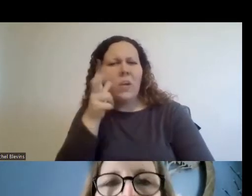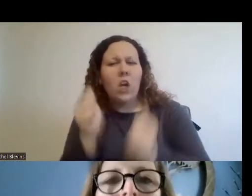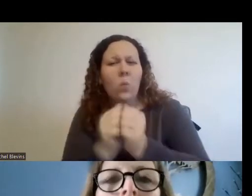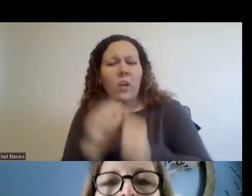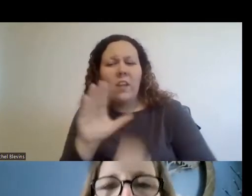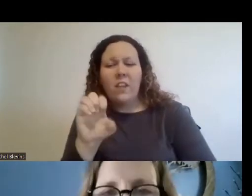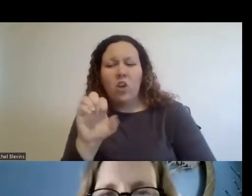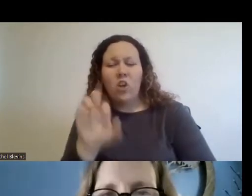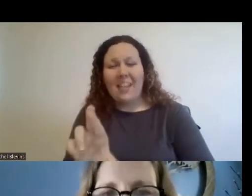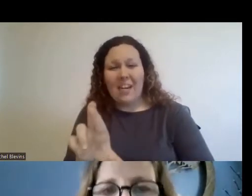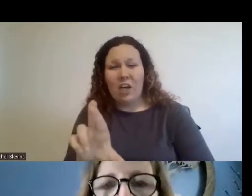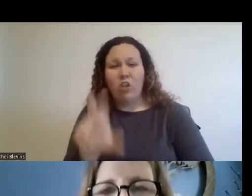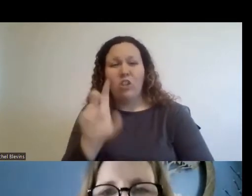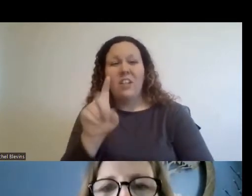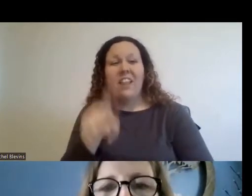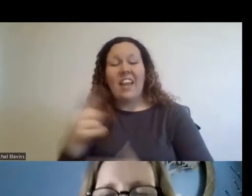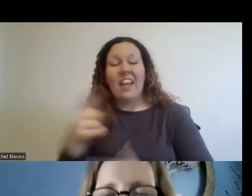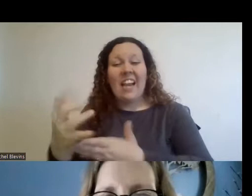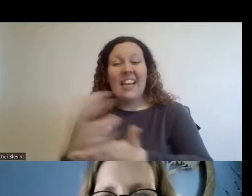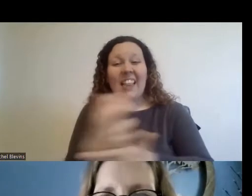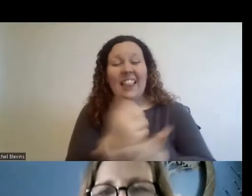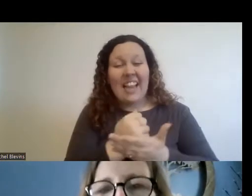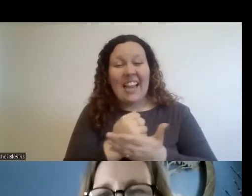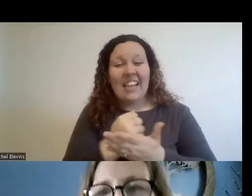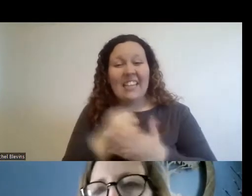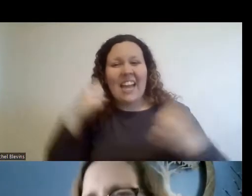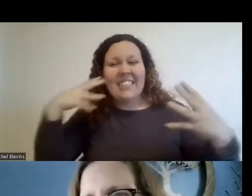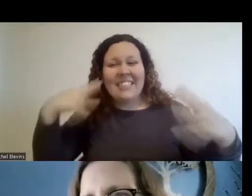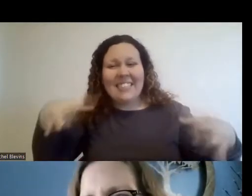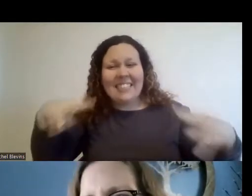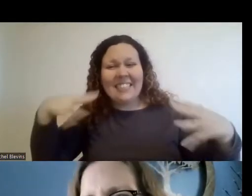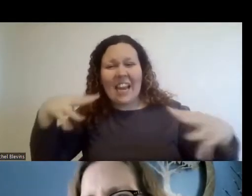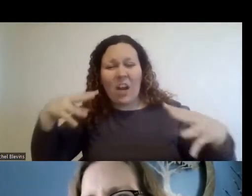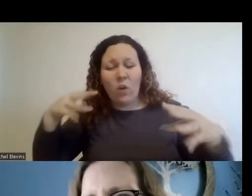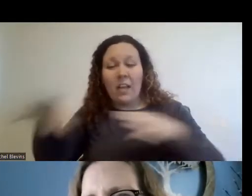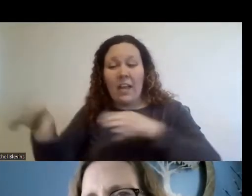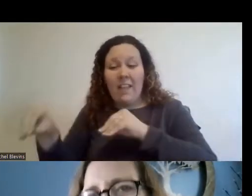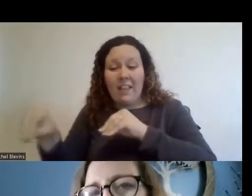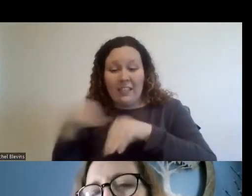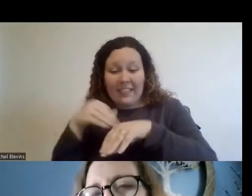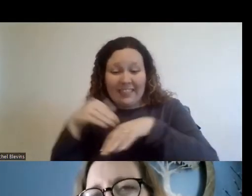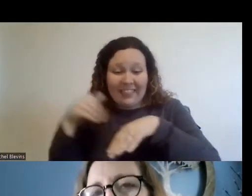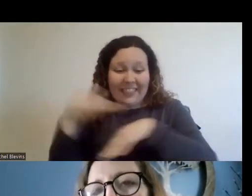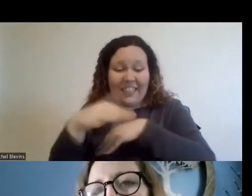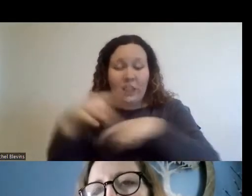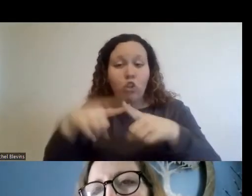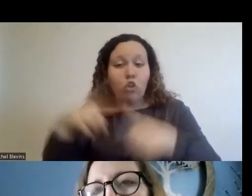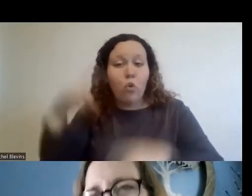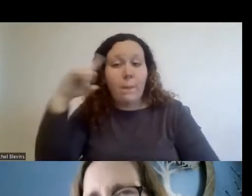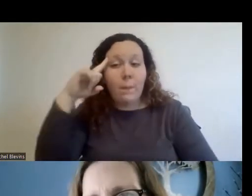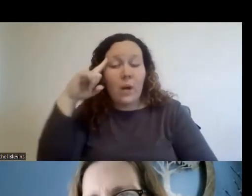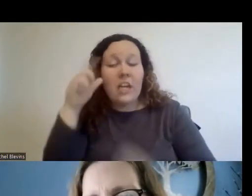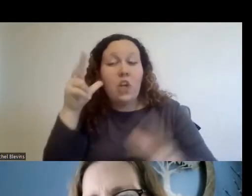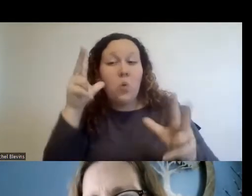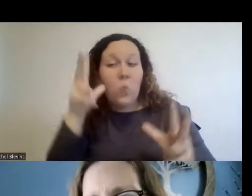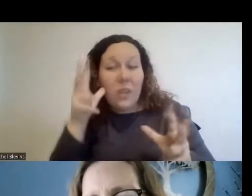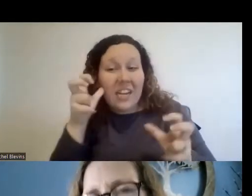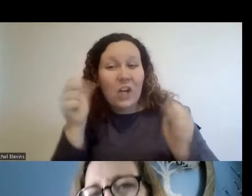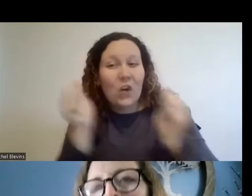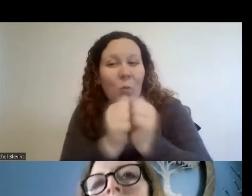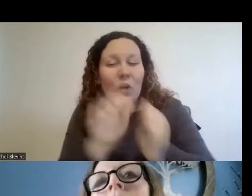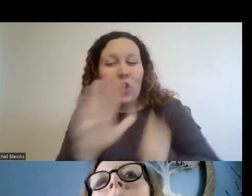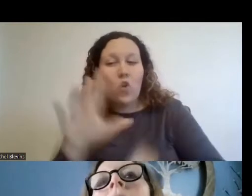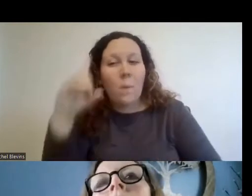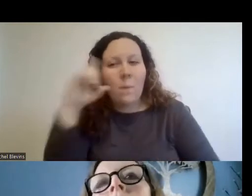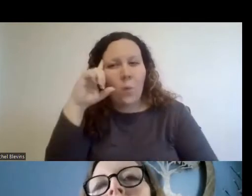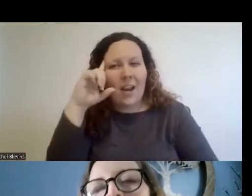The ears collect sound and sends it to the brain, and you hear with your brain. So it's all about brain hearing